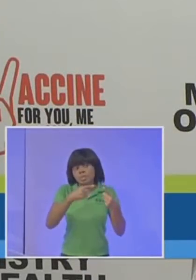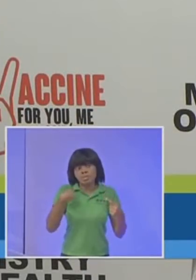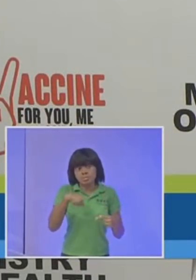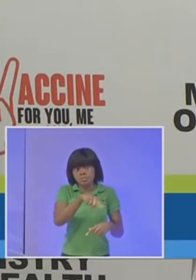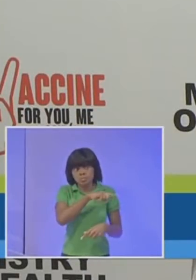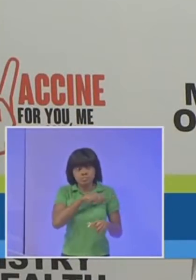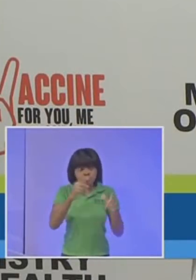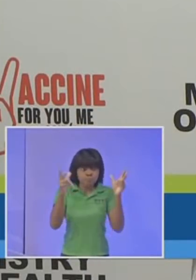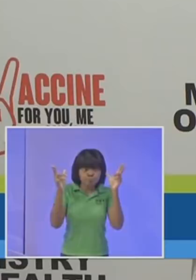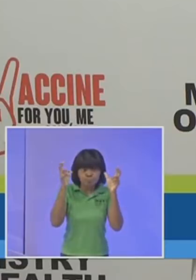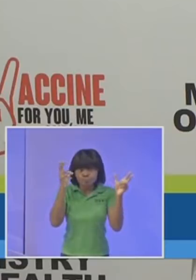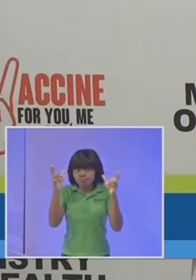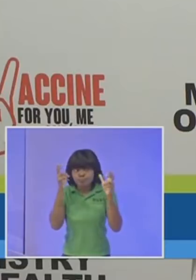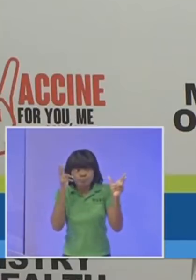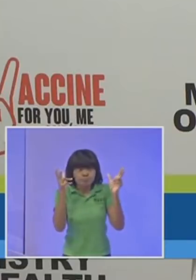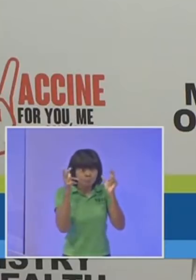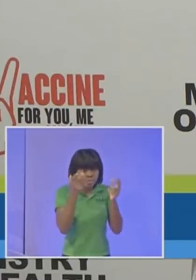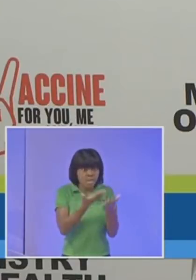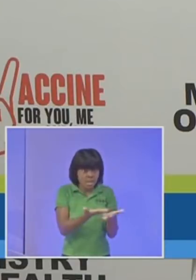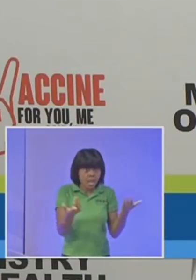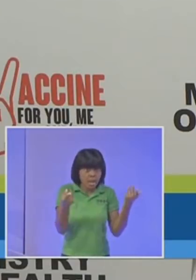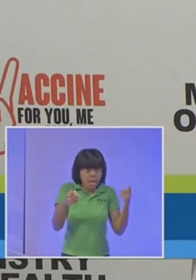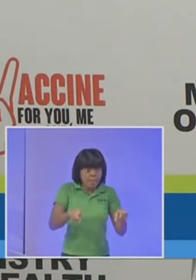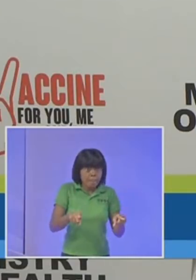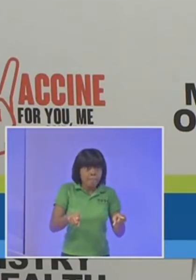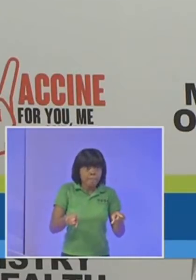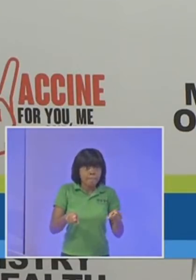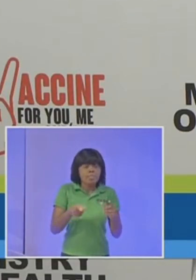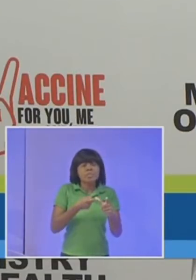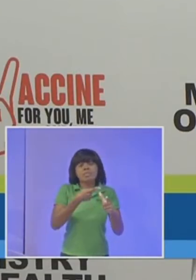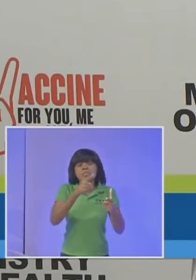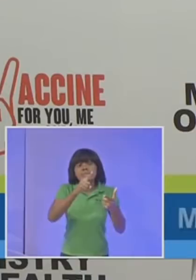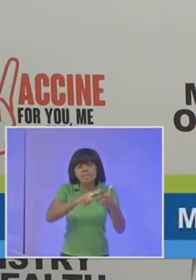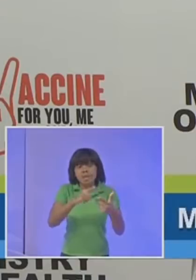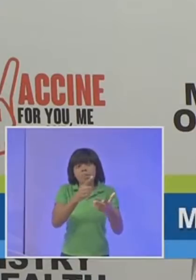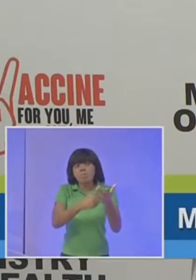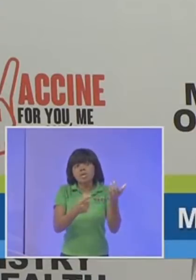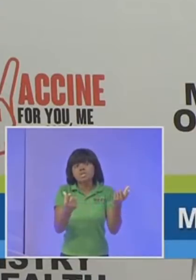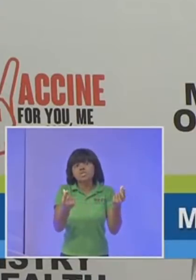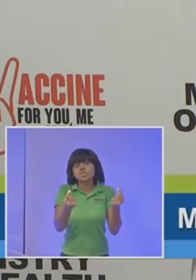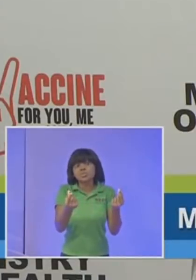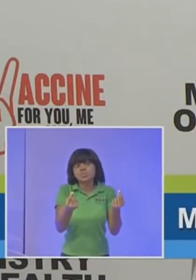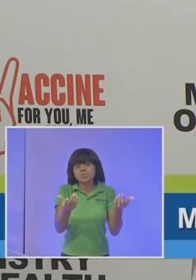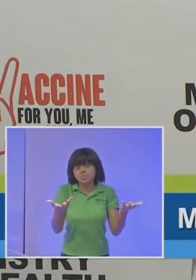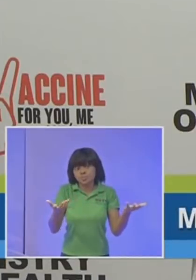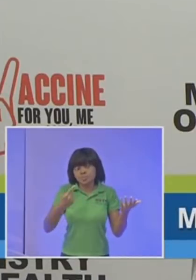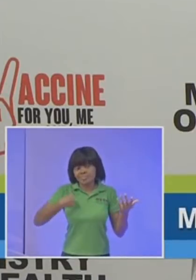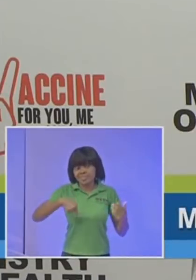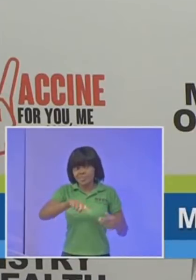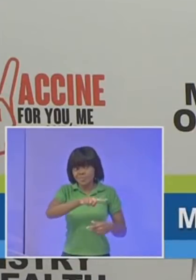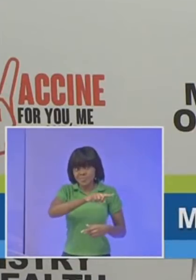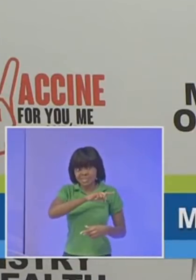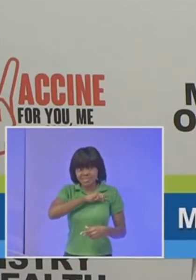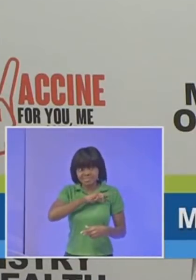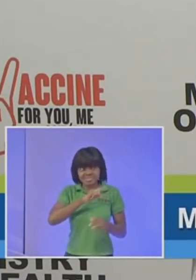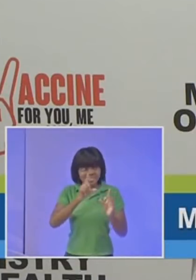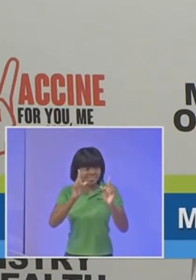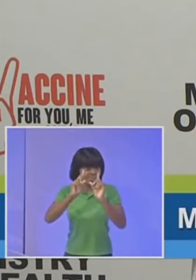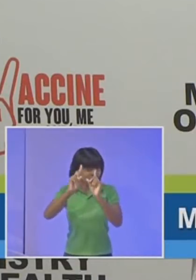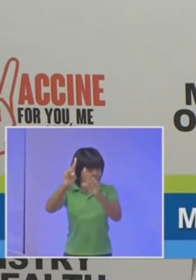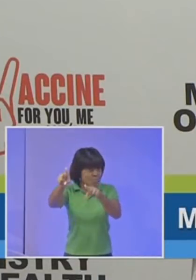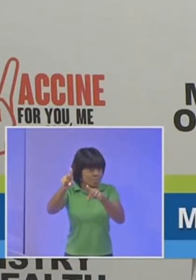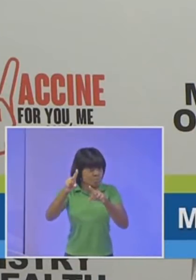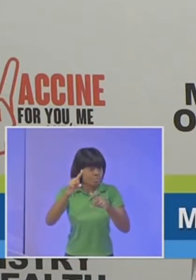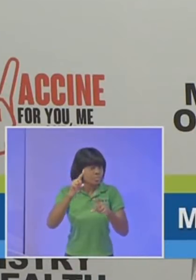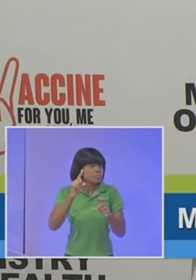Chief Medical Officer and his interministerial team, where a representative of the TTPS sits, we